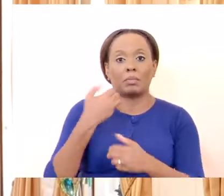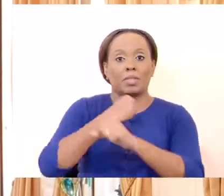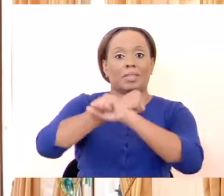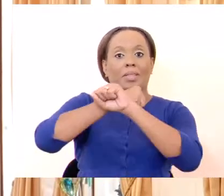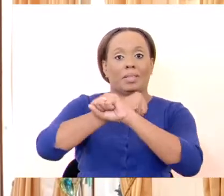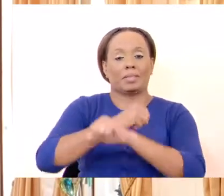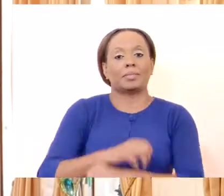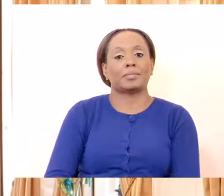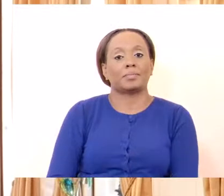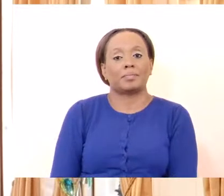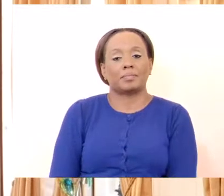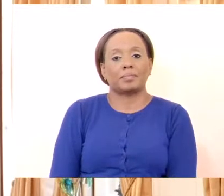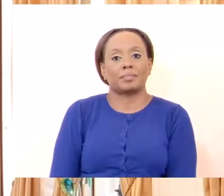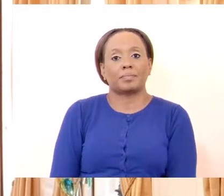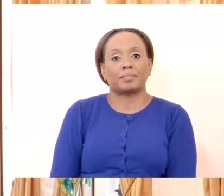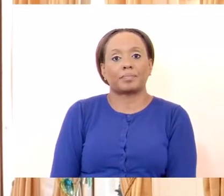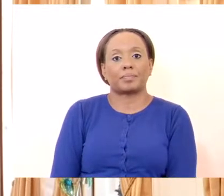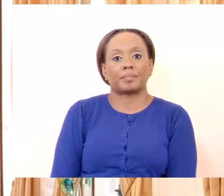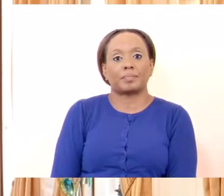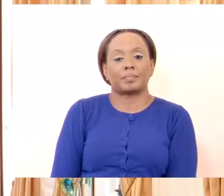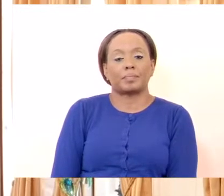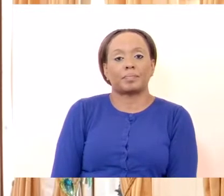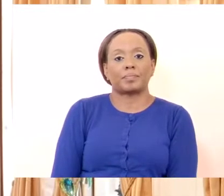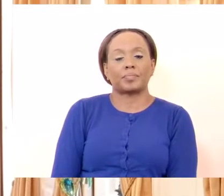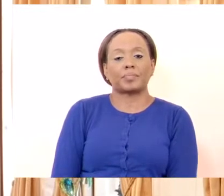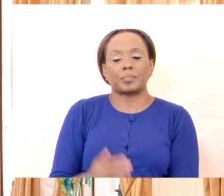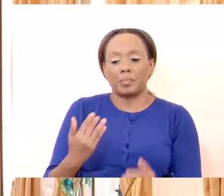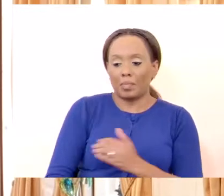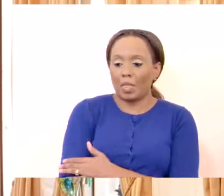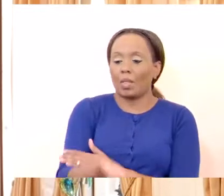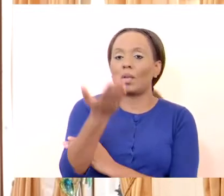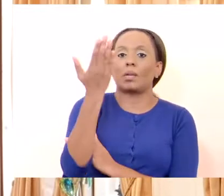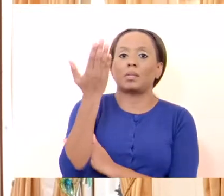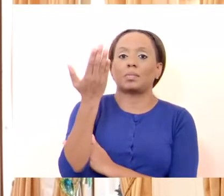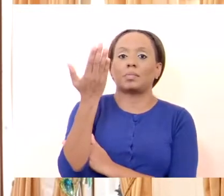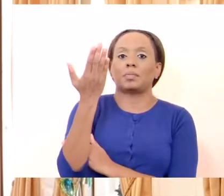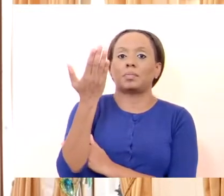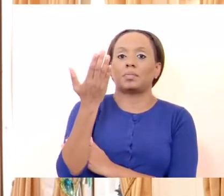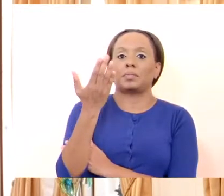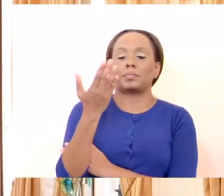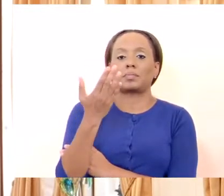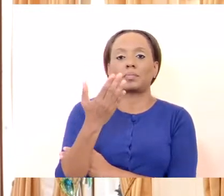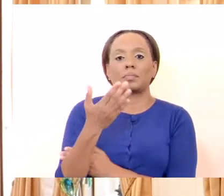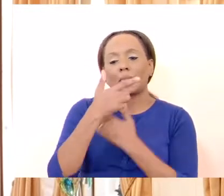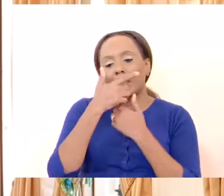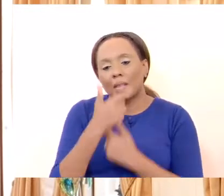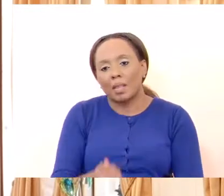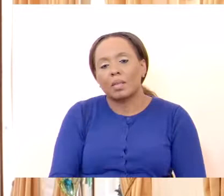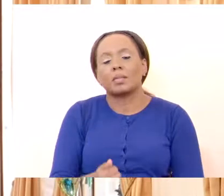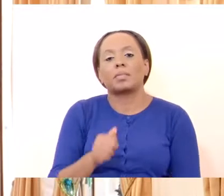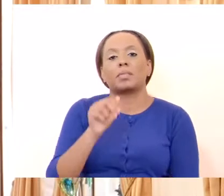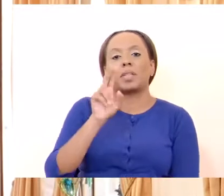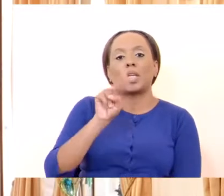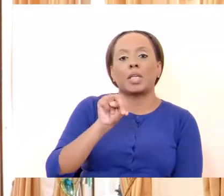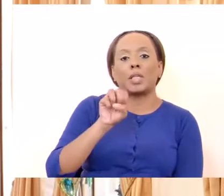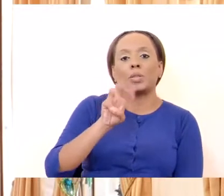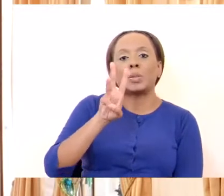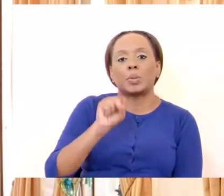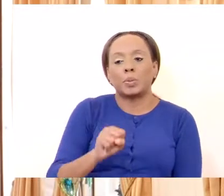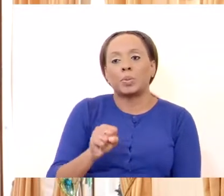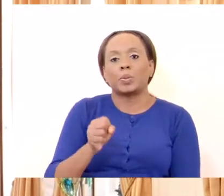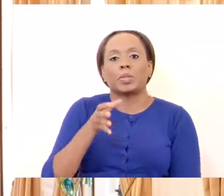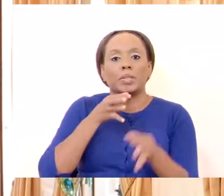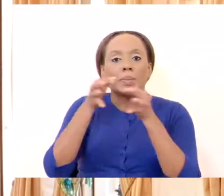We have had this morning to confront not just interesting news details and information for our